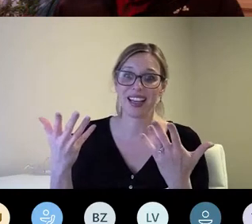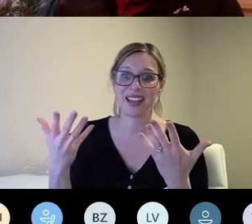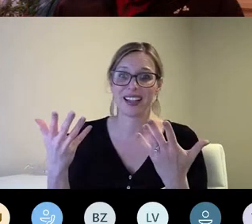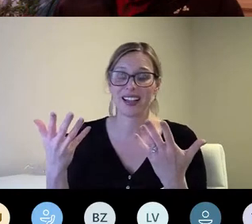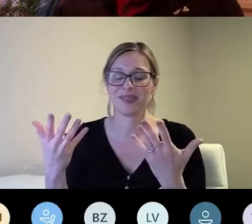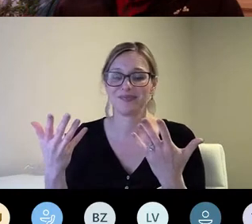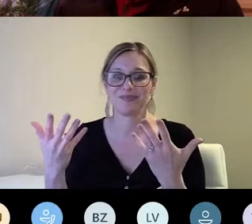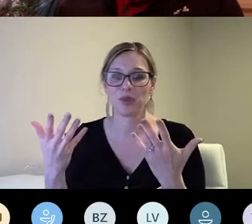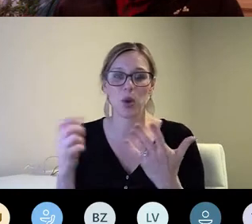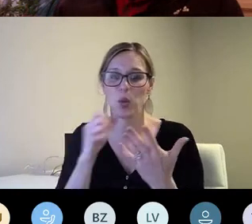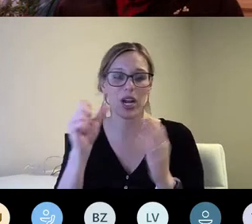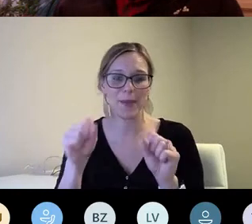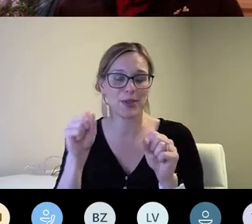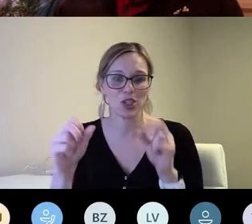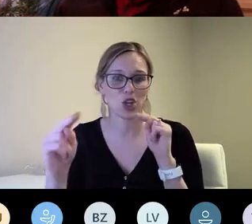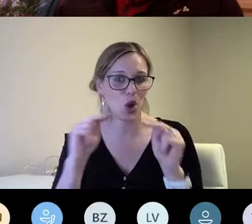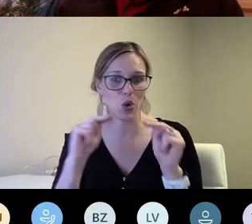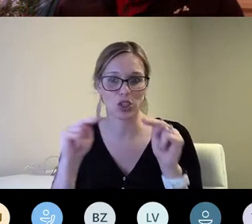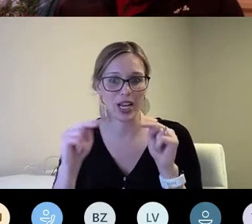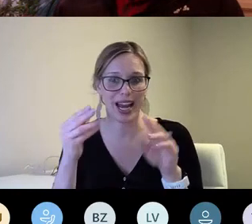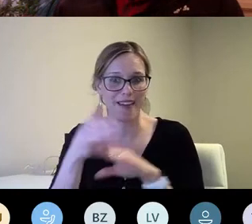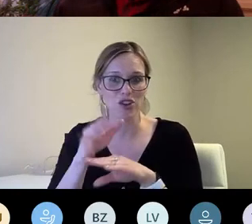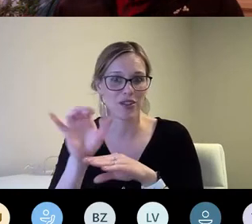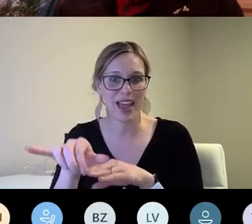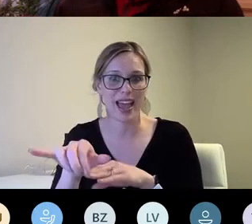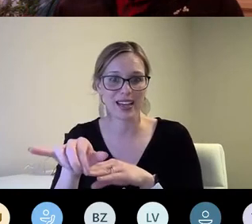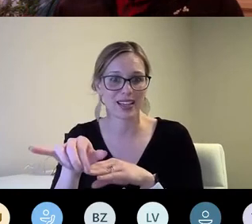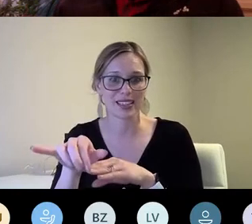be supported kind of by,